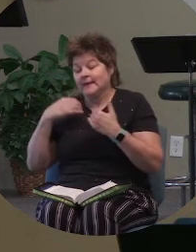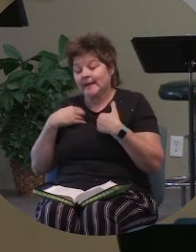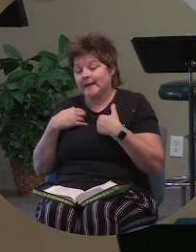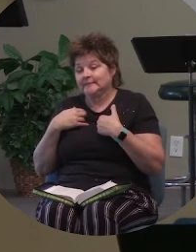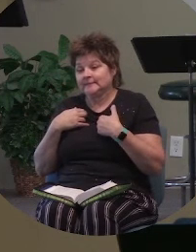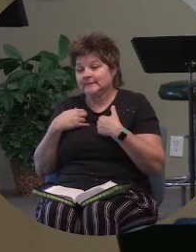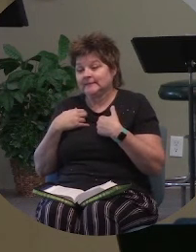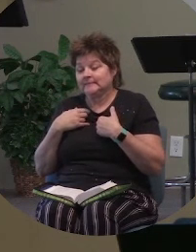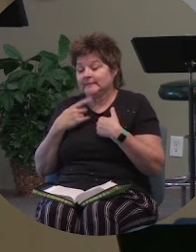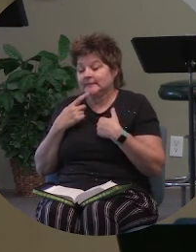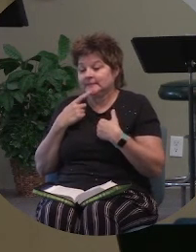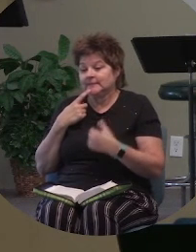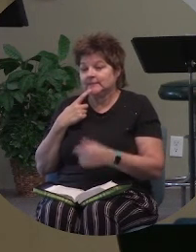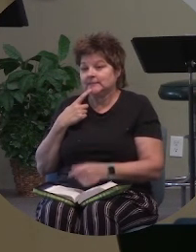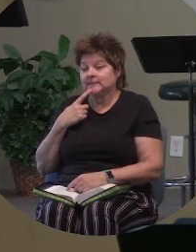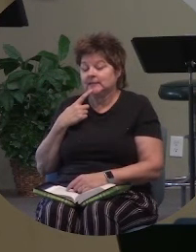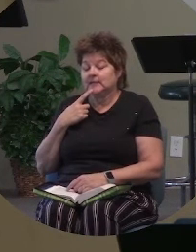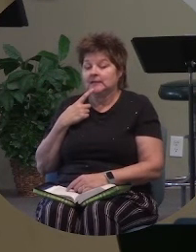says,